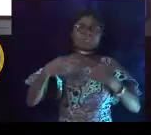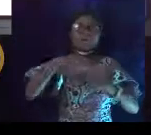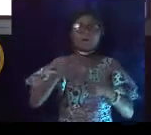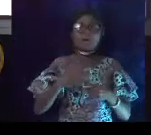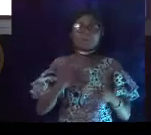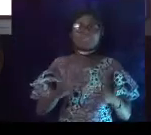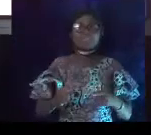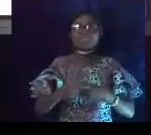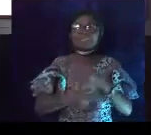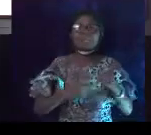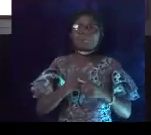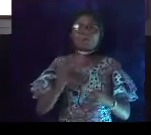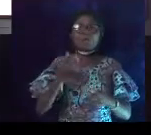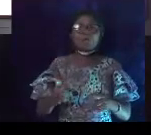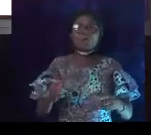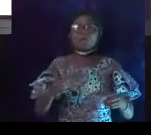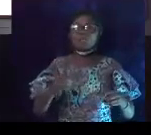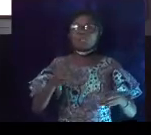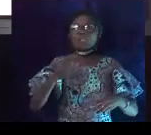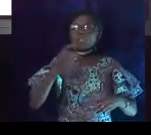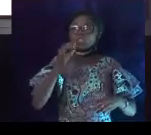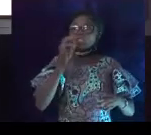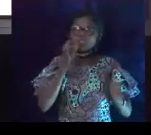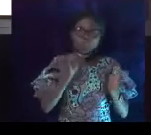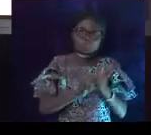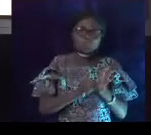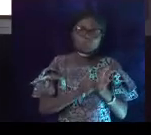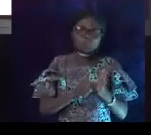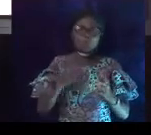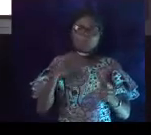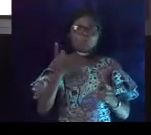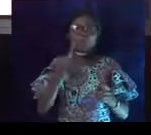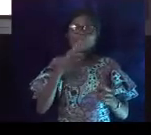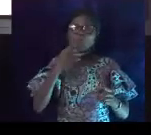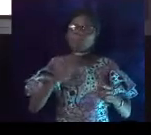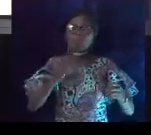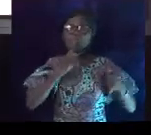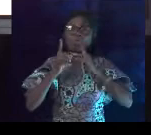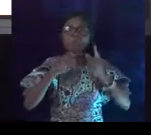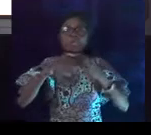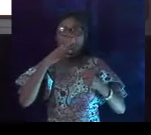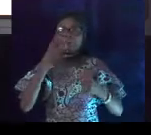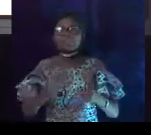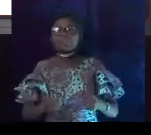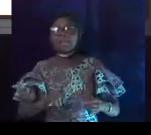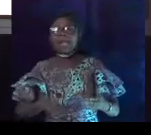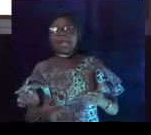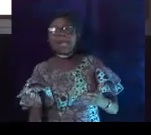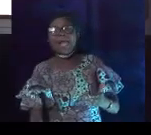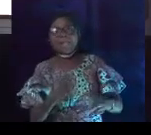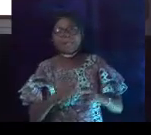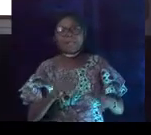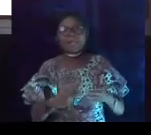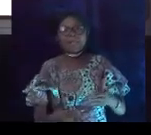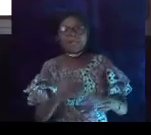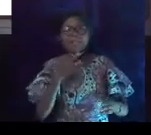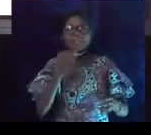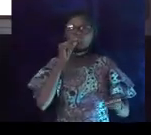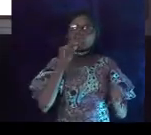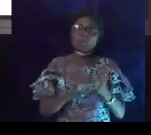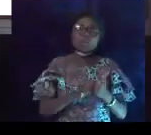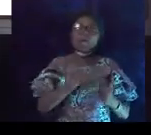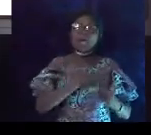Today, we have talked about the types of chickens. We talked about the